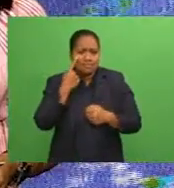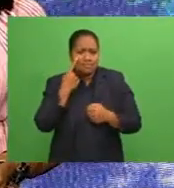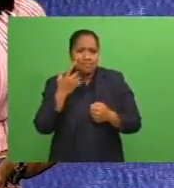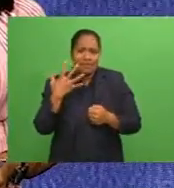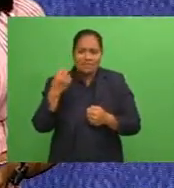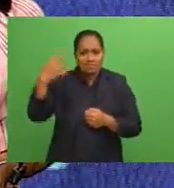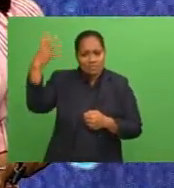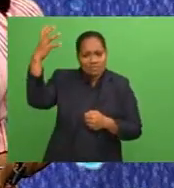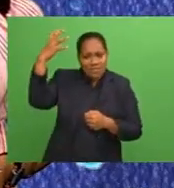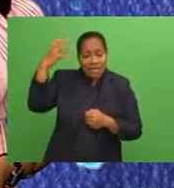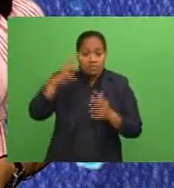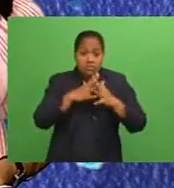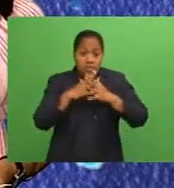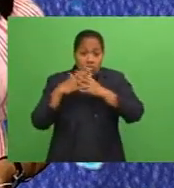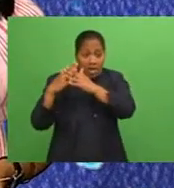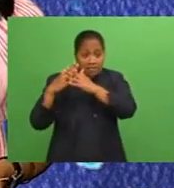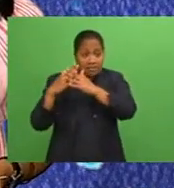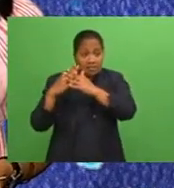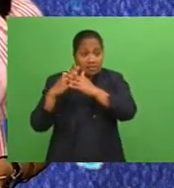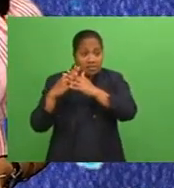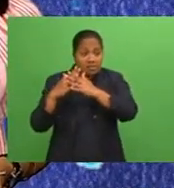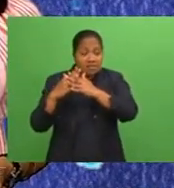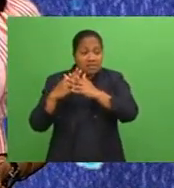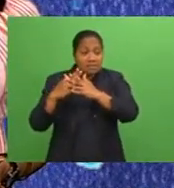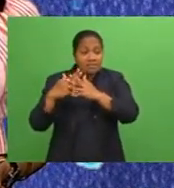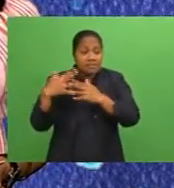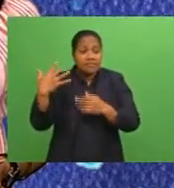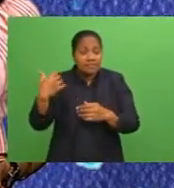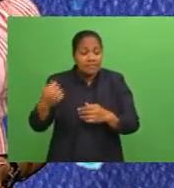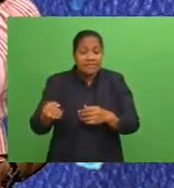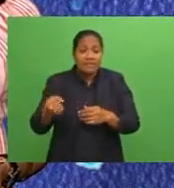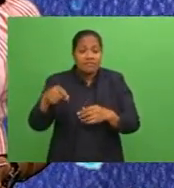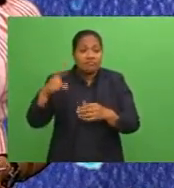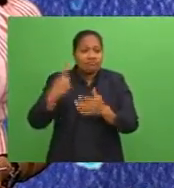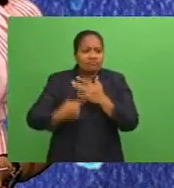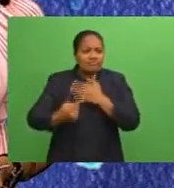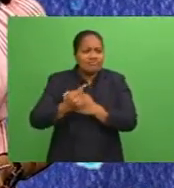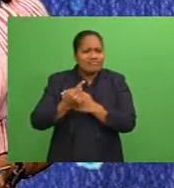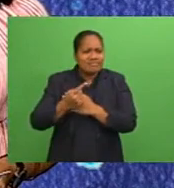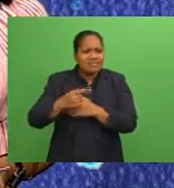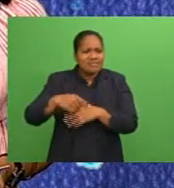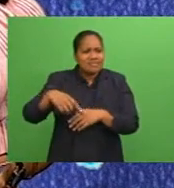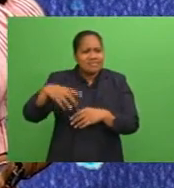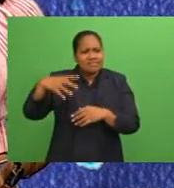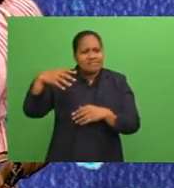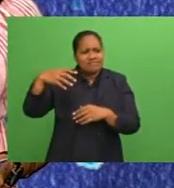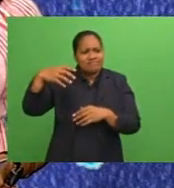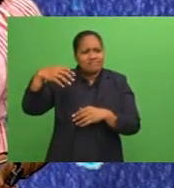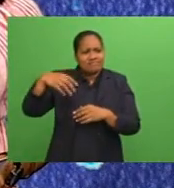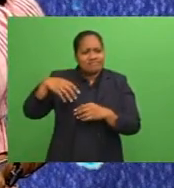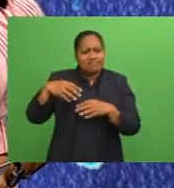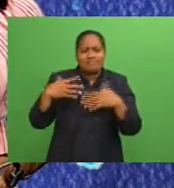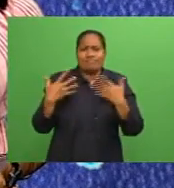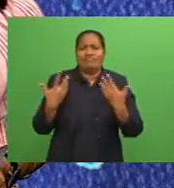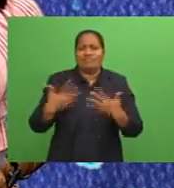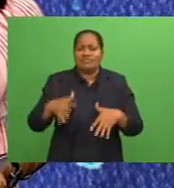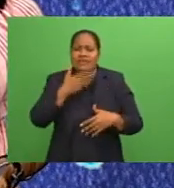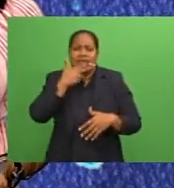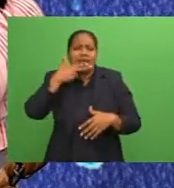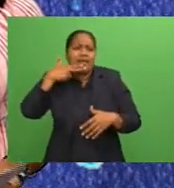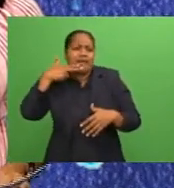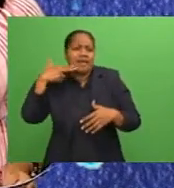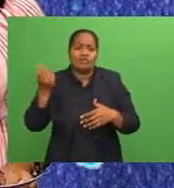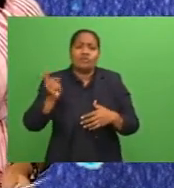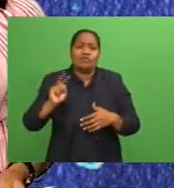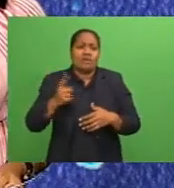Now in the west, it was quite humid, but to mention the overall structure of the day, it was pretty fascinating. It just makes